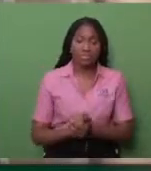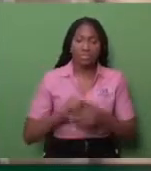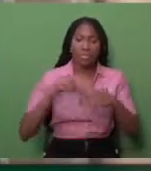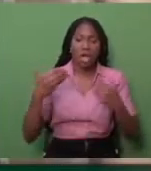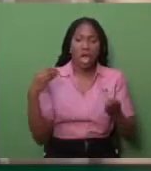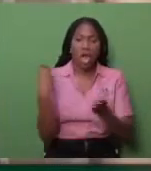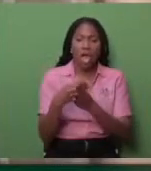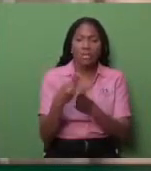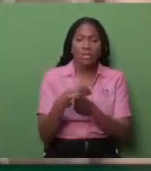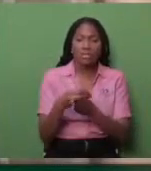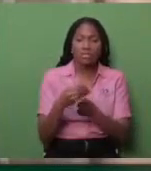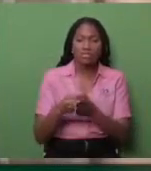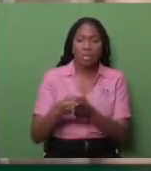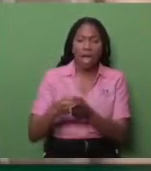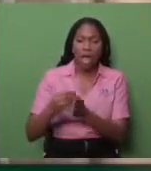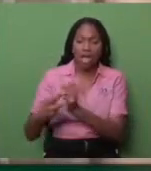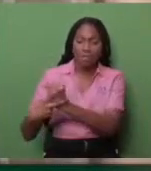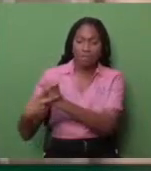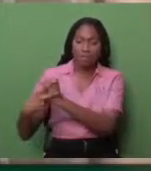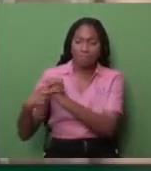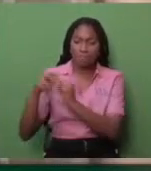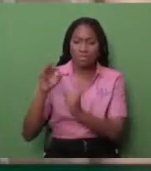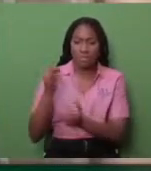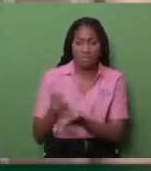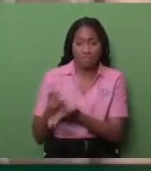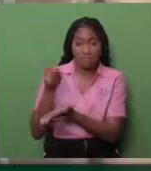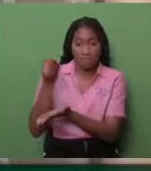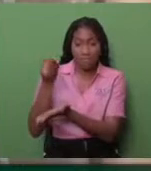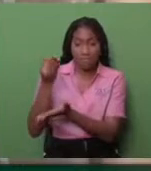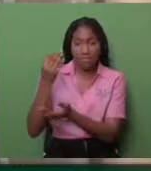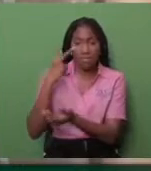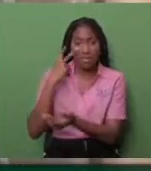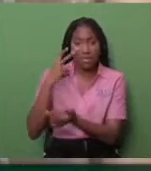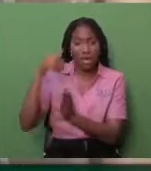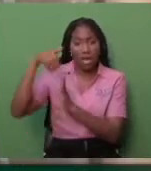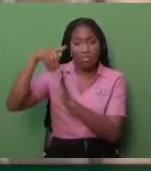been on the decline, falling from